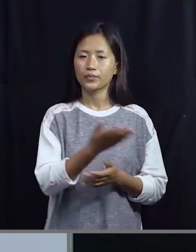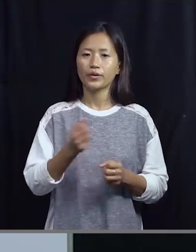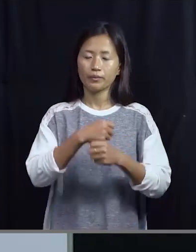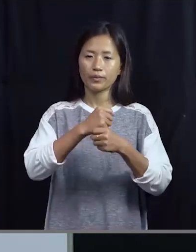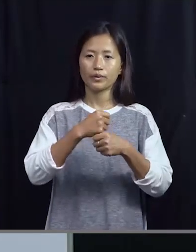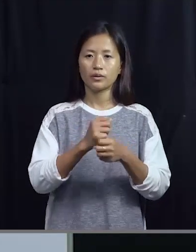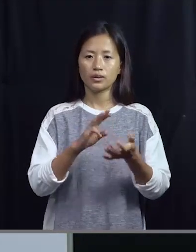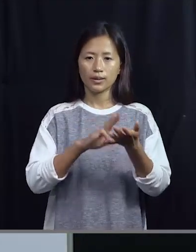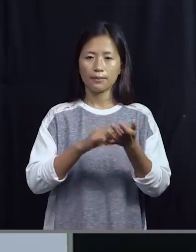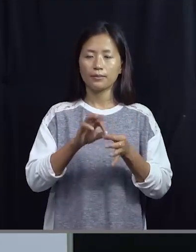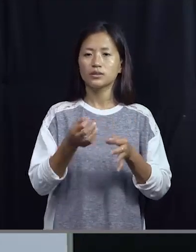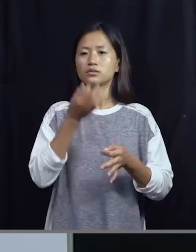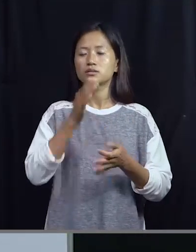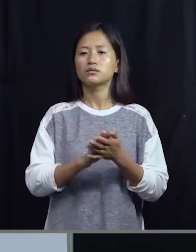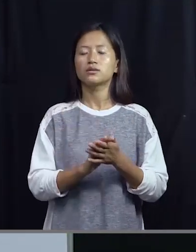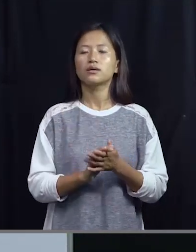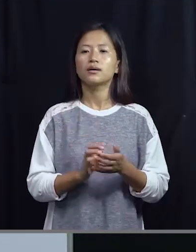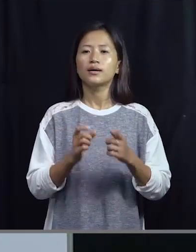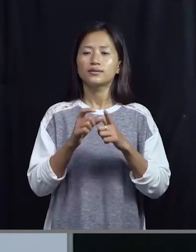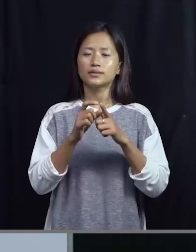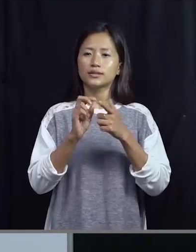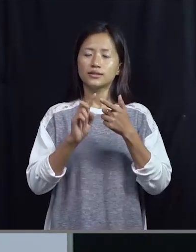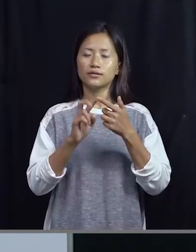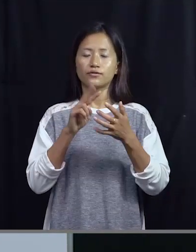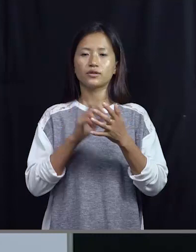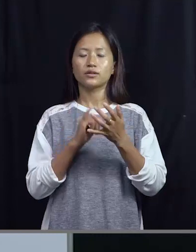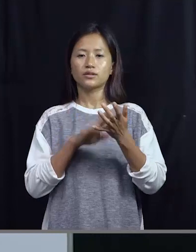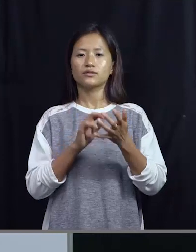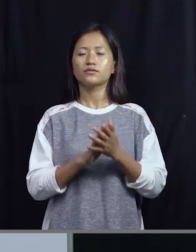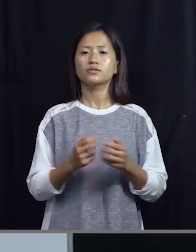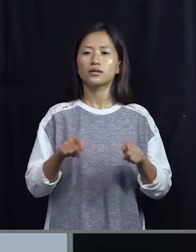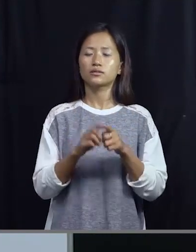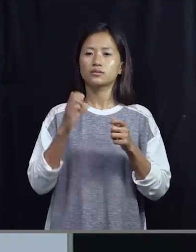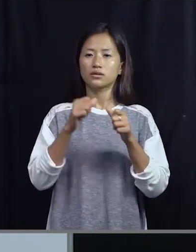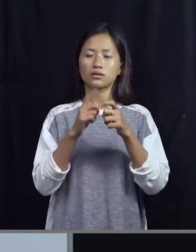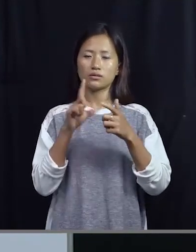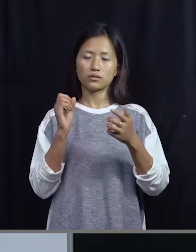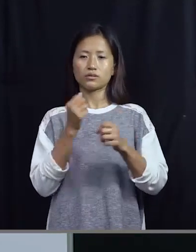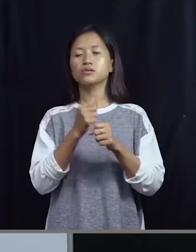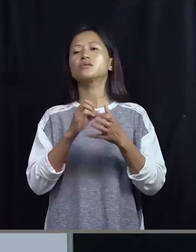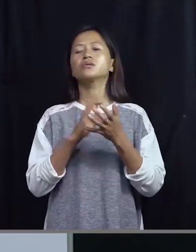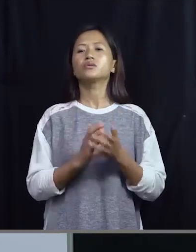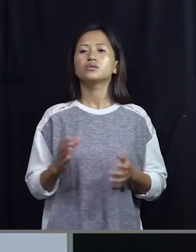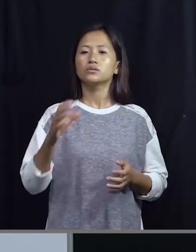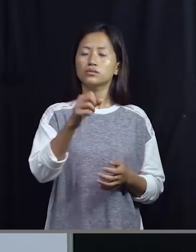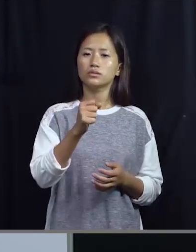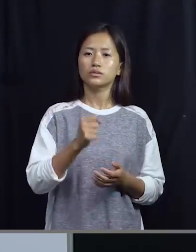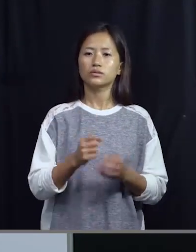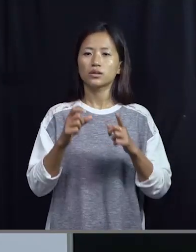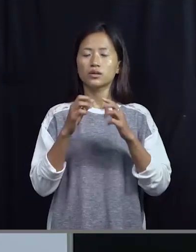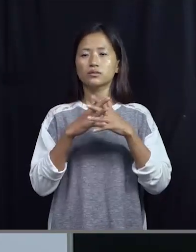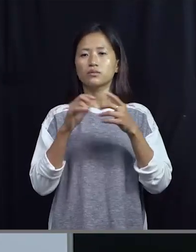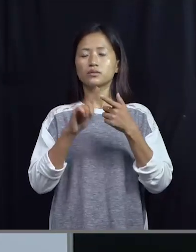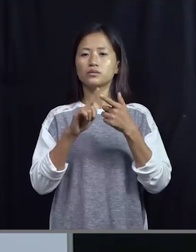a medicine called Divine and Collego, which is used for controlling weeds in